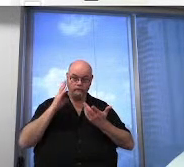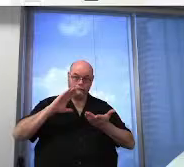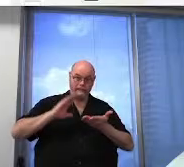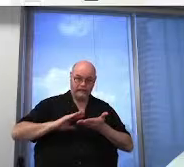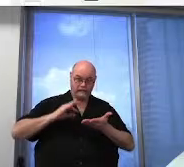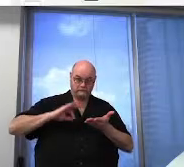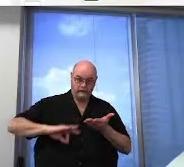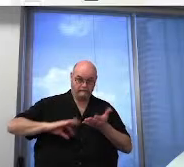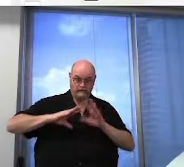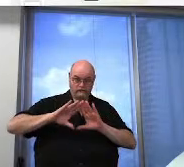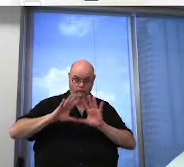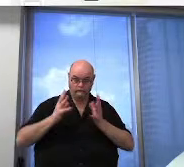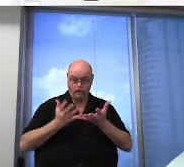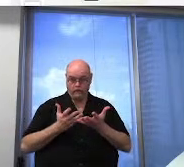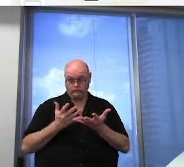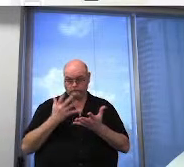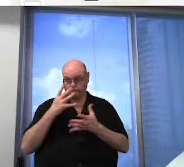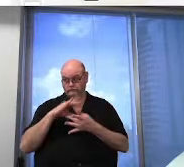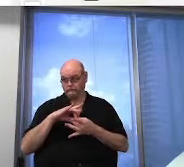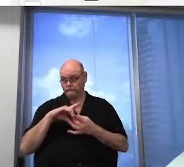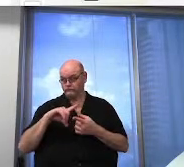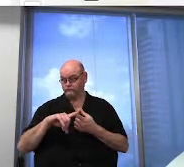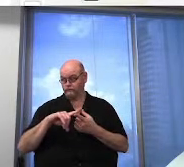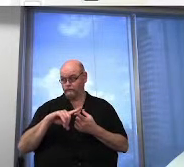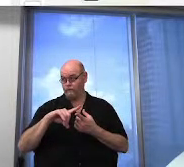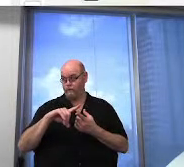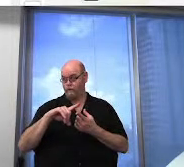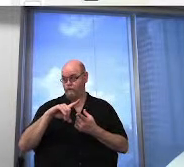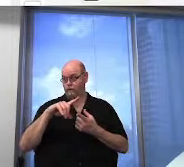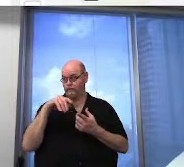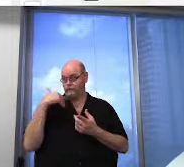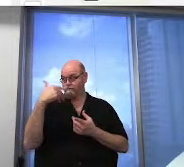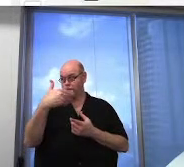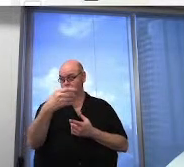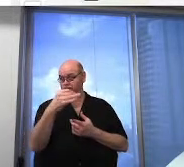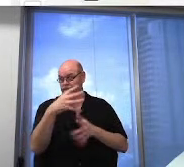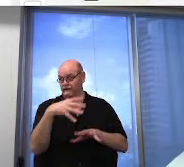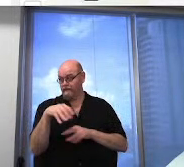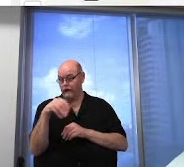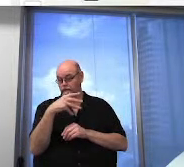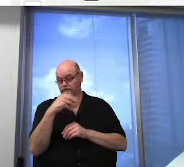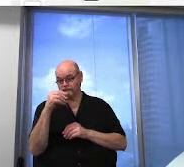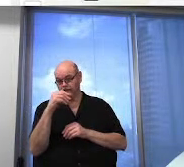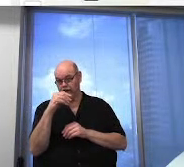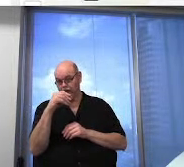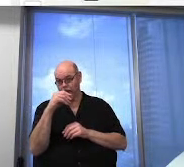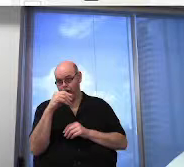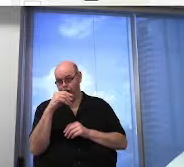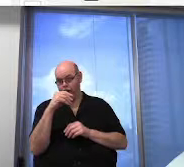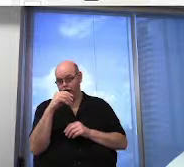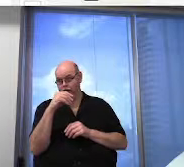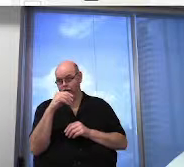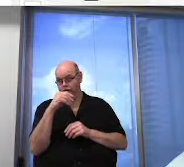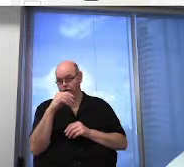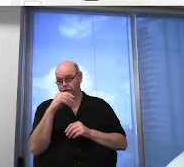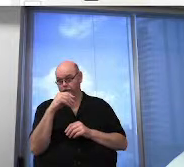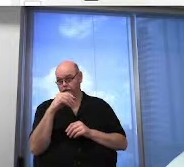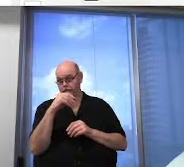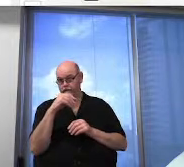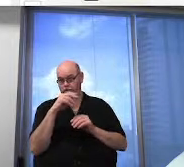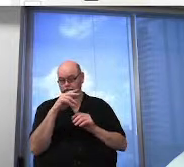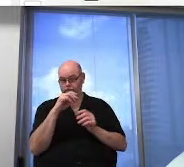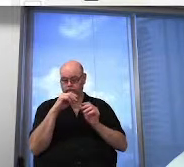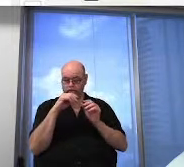less benefits overall in regards to the frequency of outages and the duration of the outages across the entire